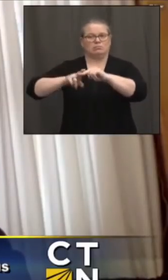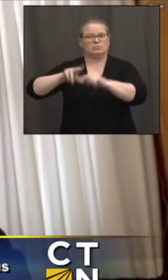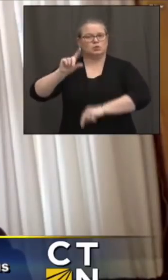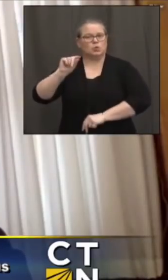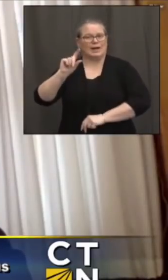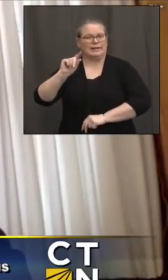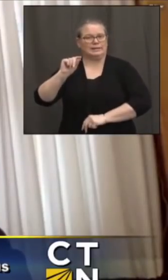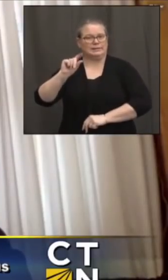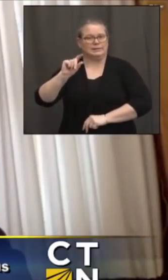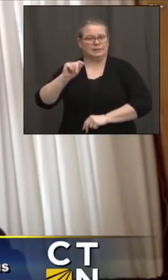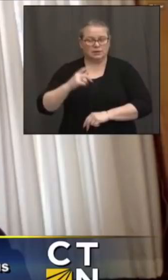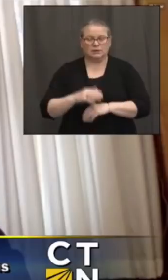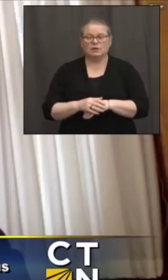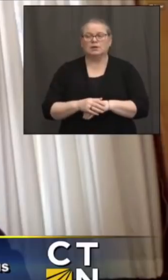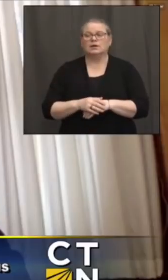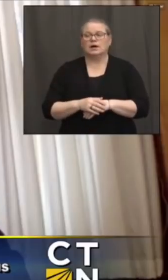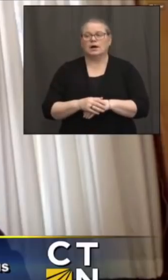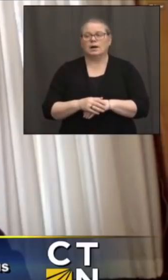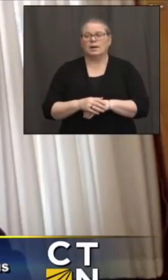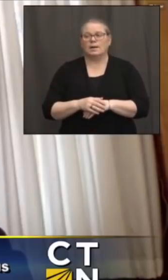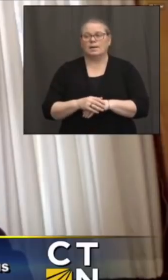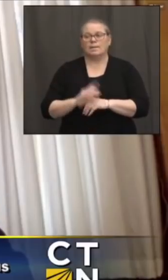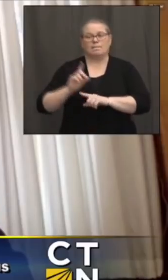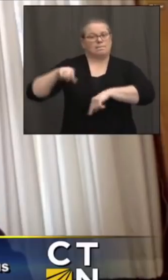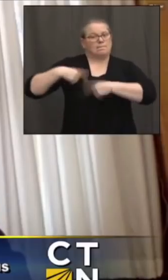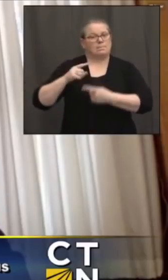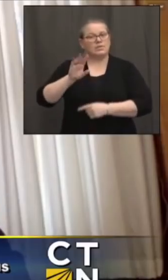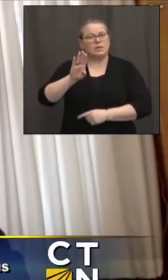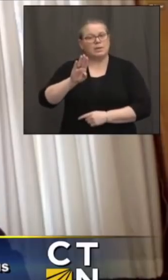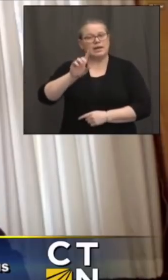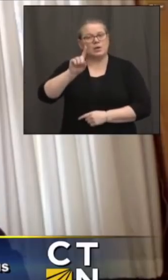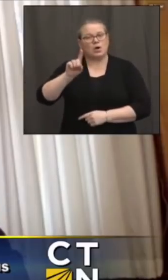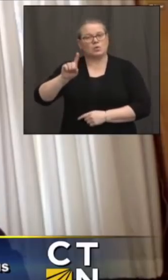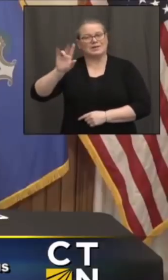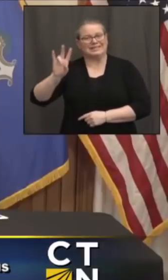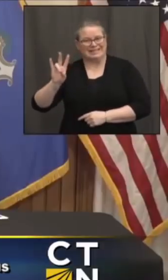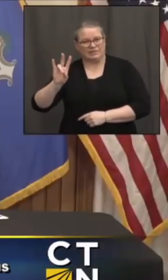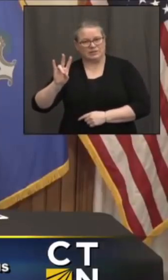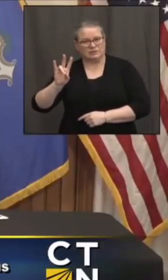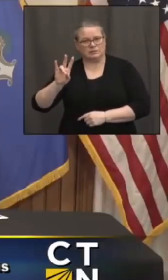additional cases identified as one of the B117 variant since then.